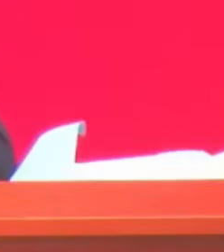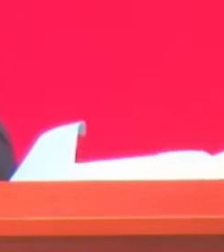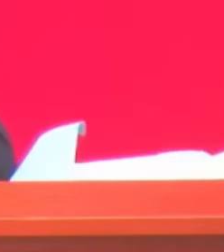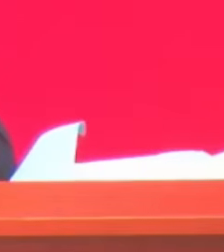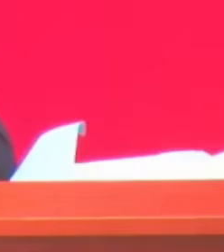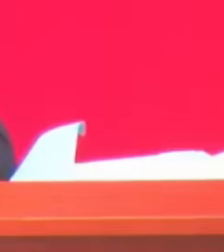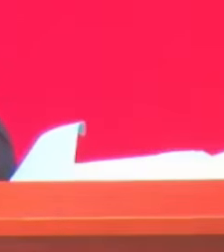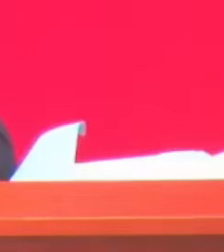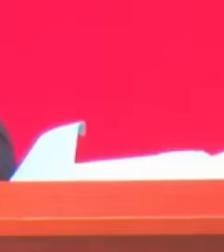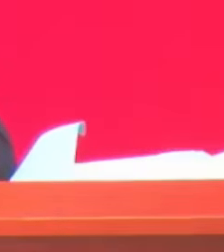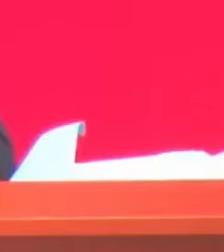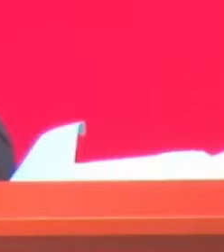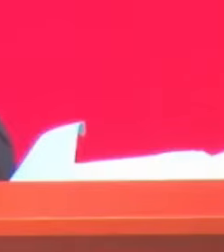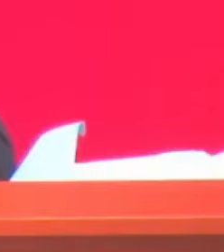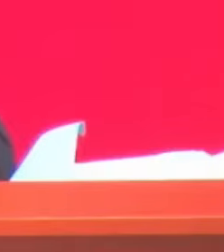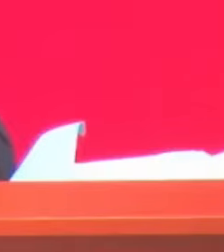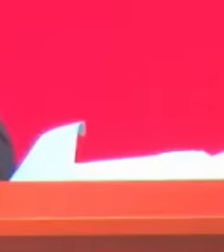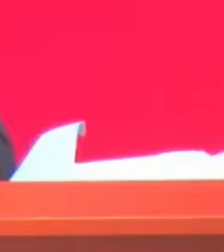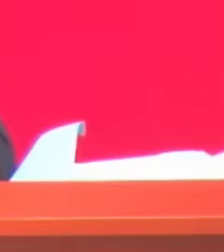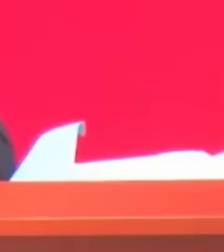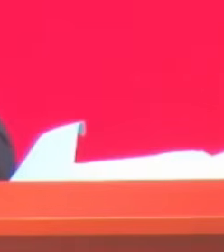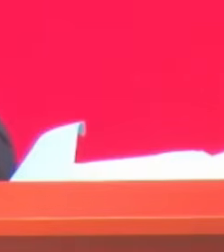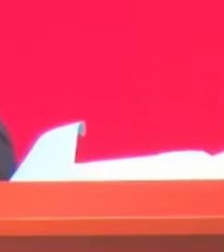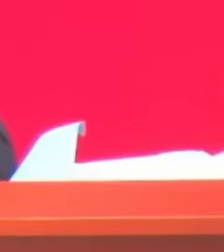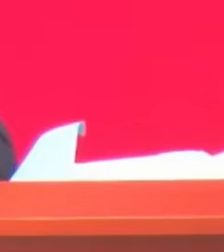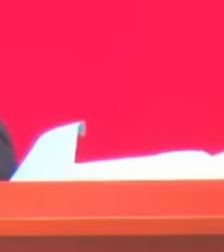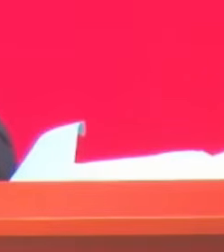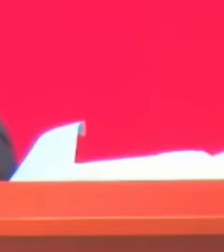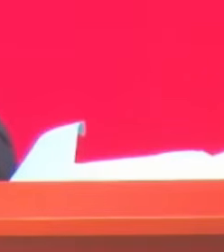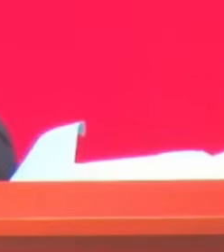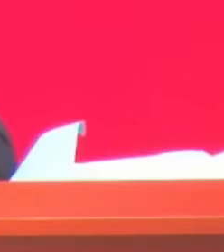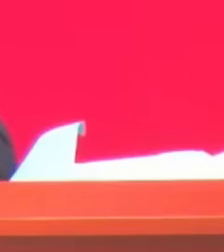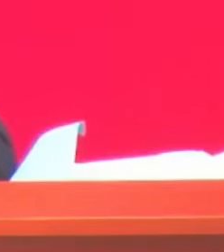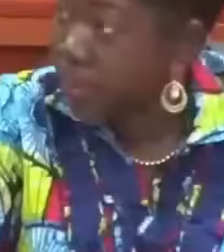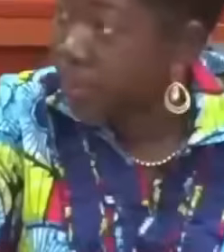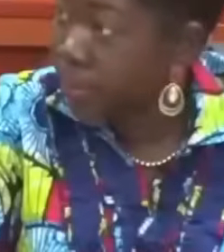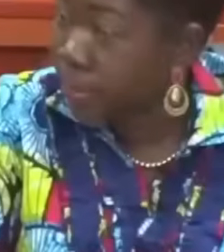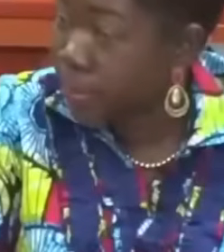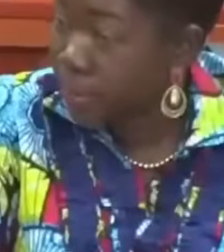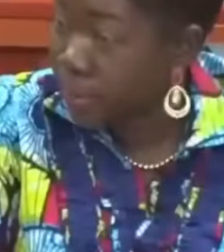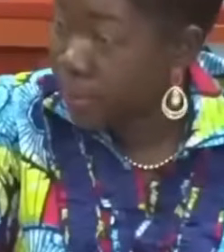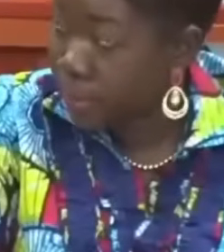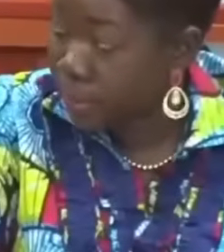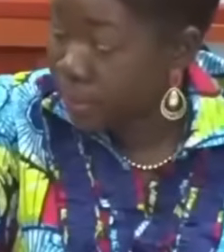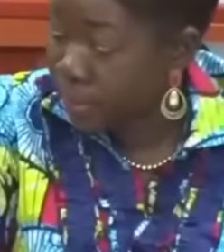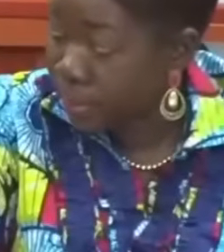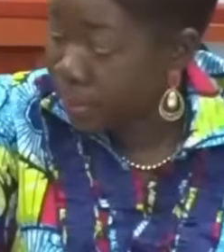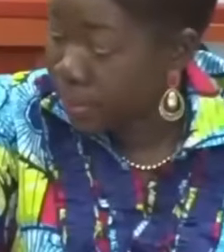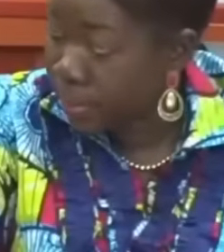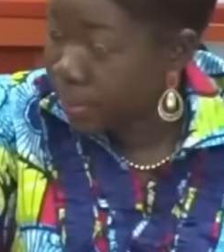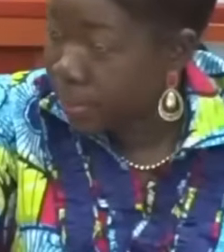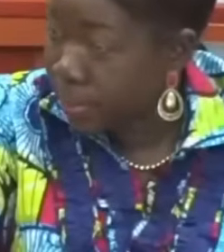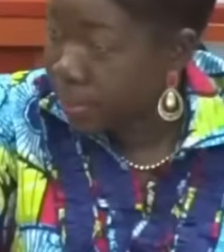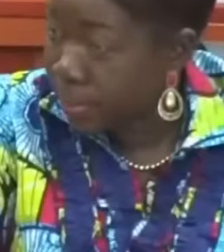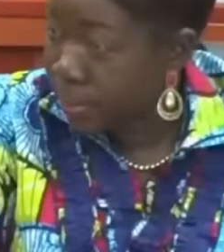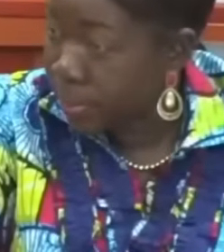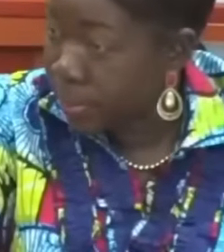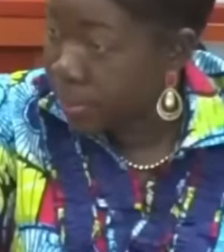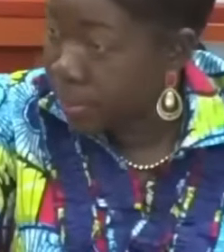Thank you, Mr. Speaker. I rise to ask the Minister for Food and Agriculture the status of the stalled